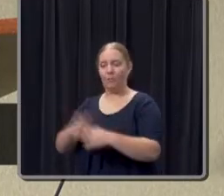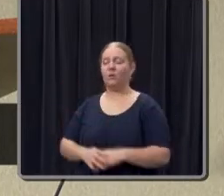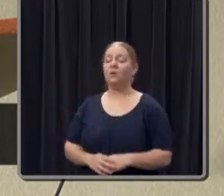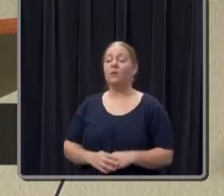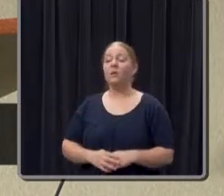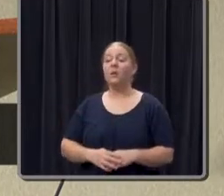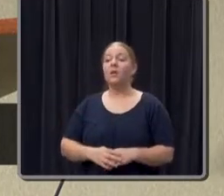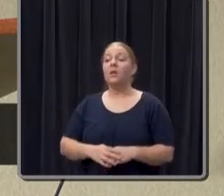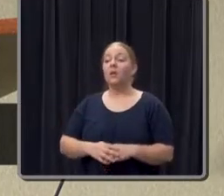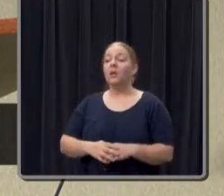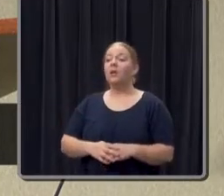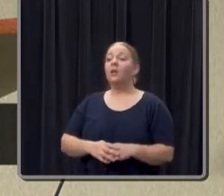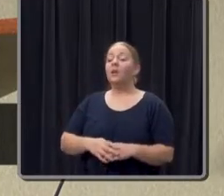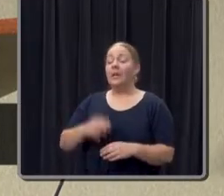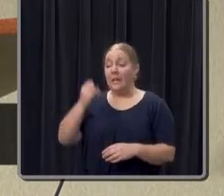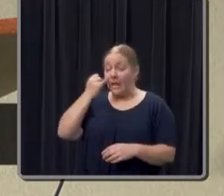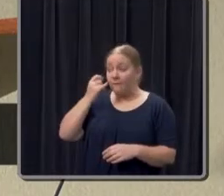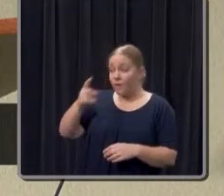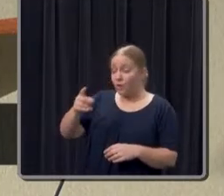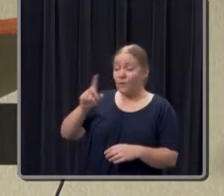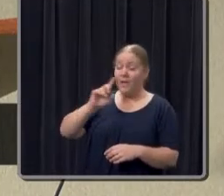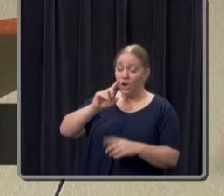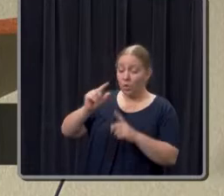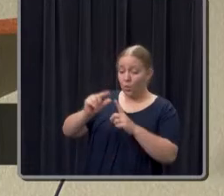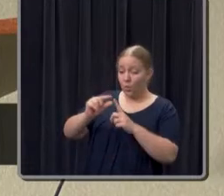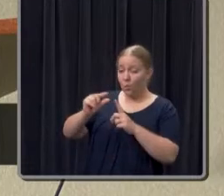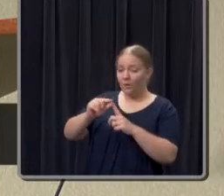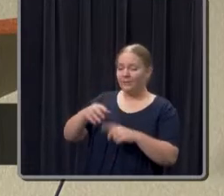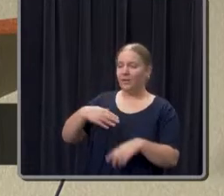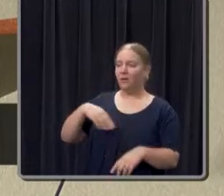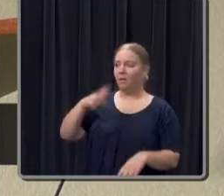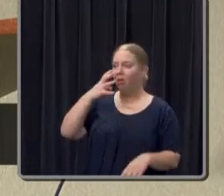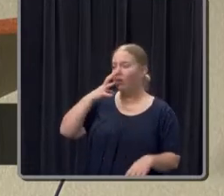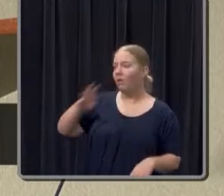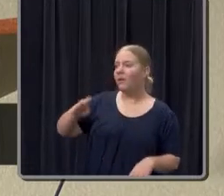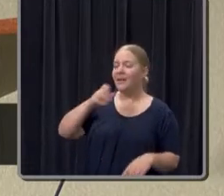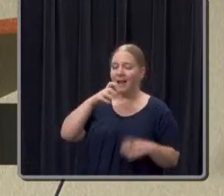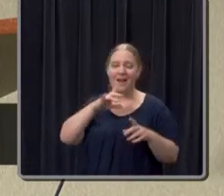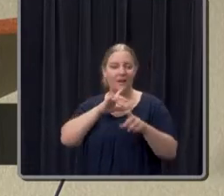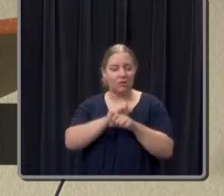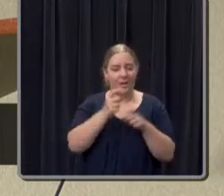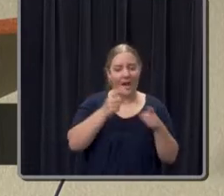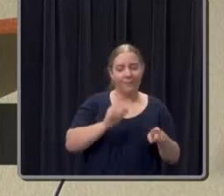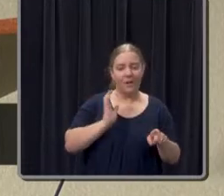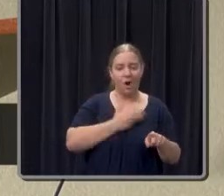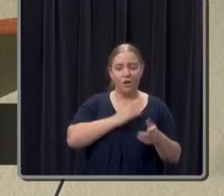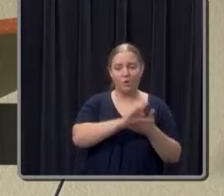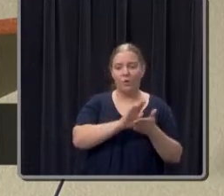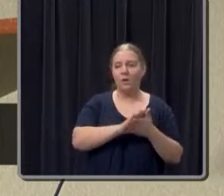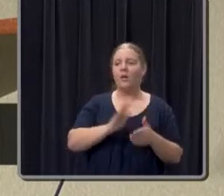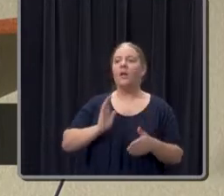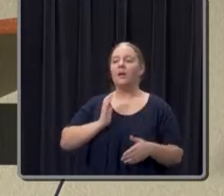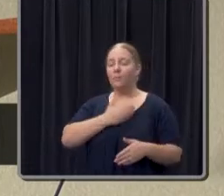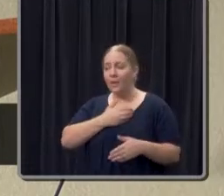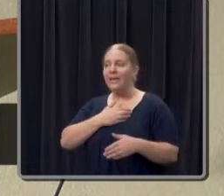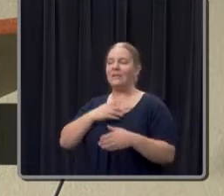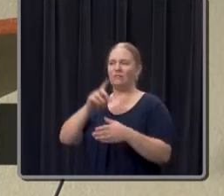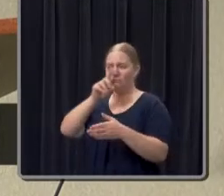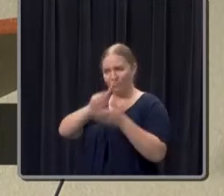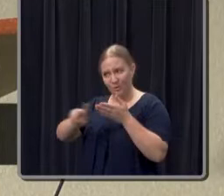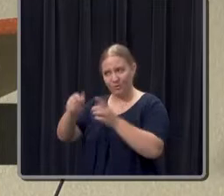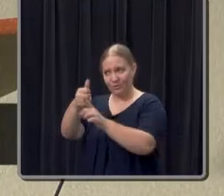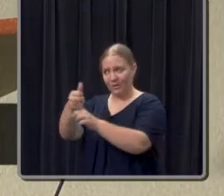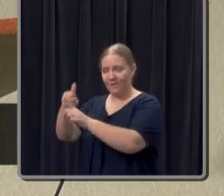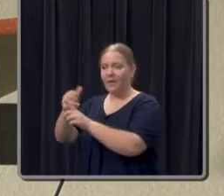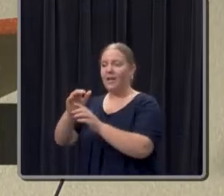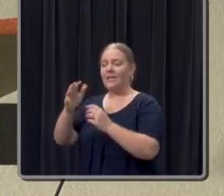For all the board, if you hear words and blow them off, it's not actually happening in our schools. Please check into it on your own, regardless of what